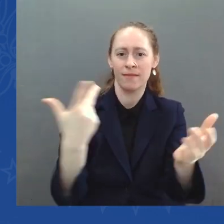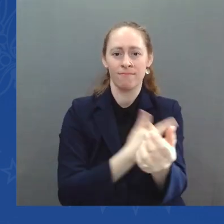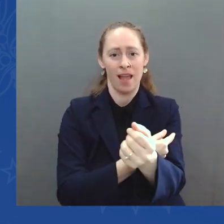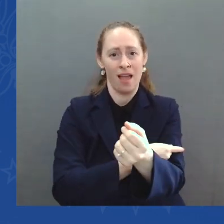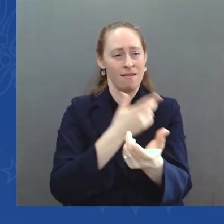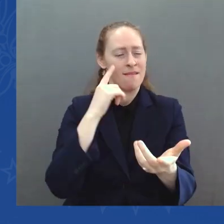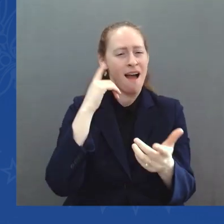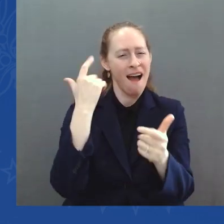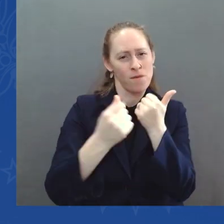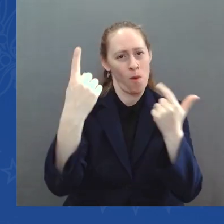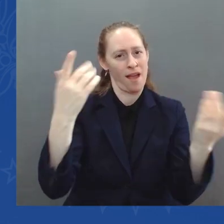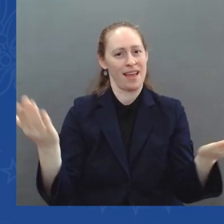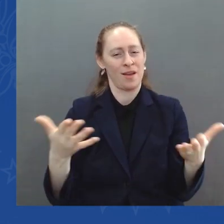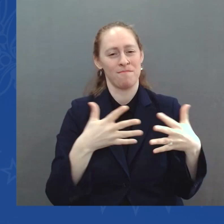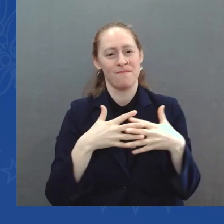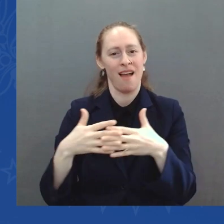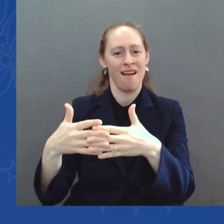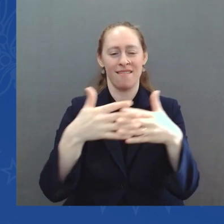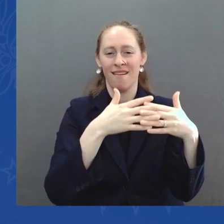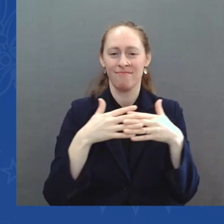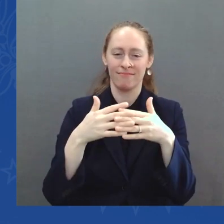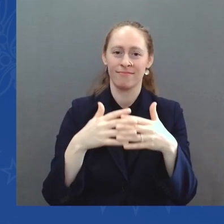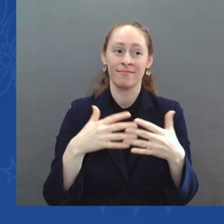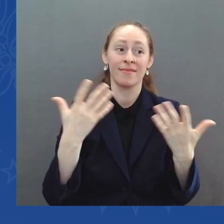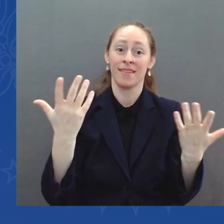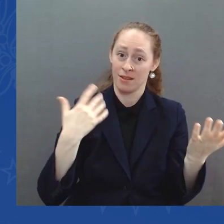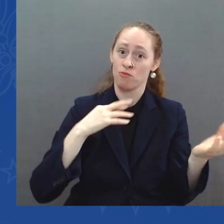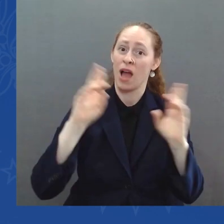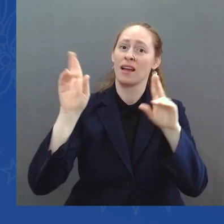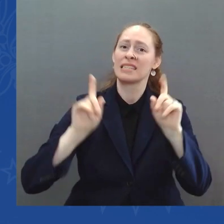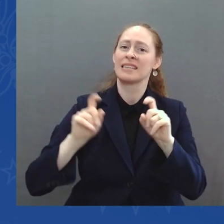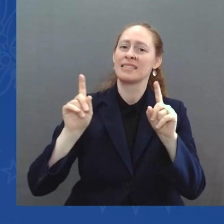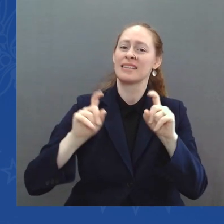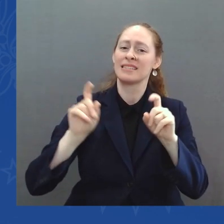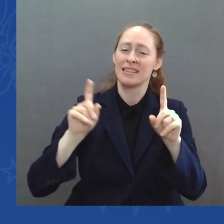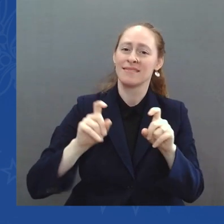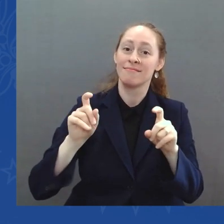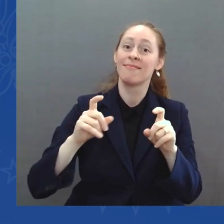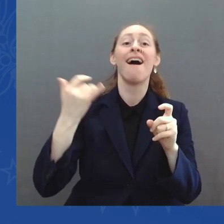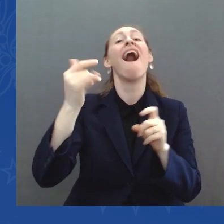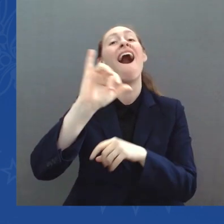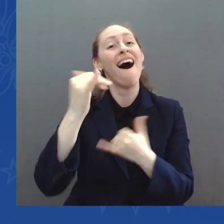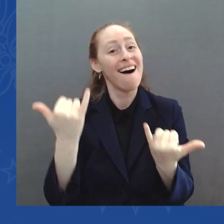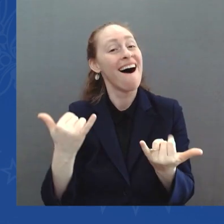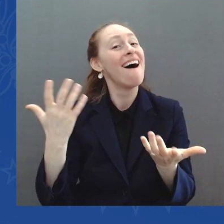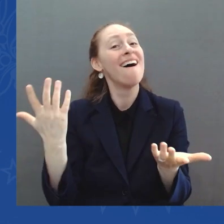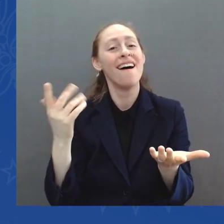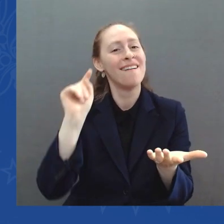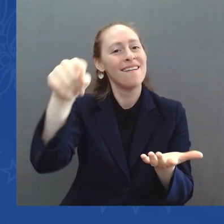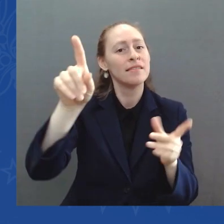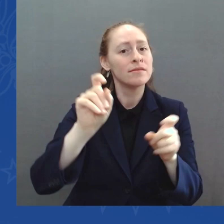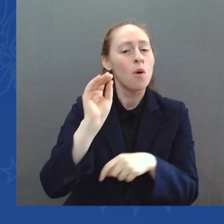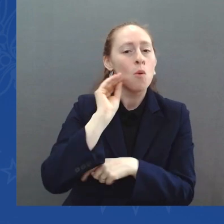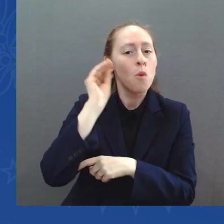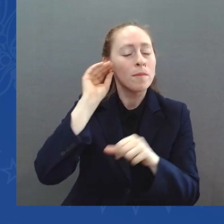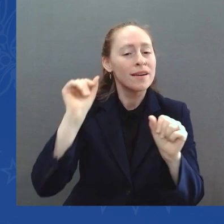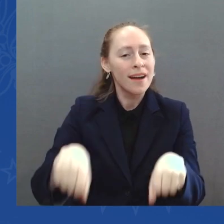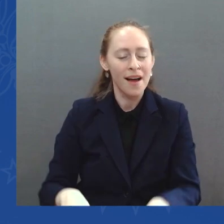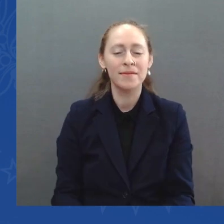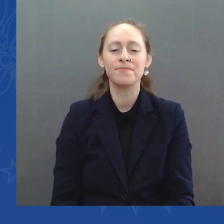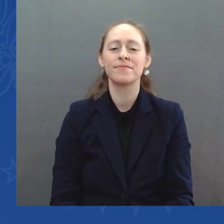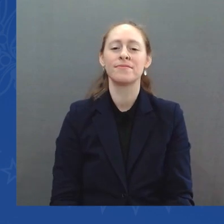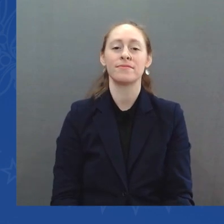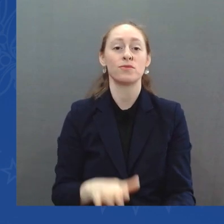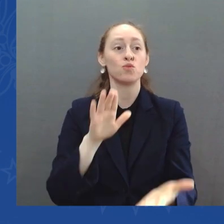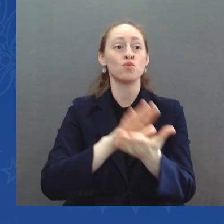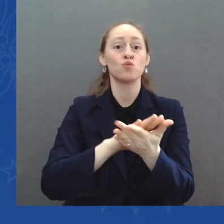accessible. Over 99% of our schools are open again. Businesses are open again. And because of how we